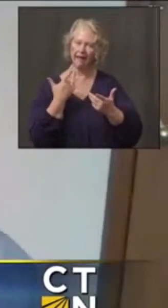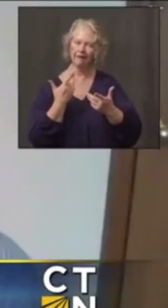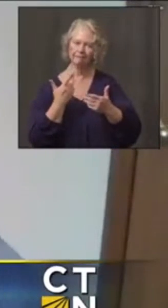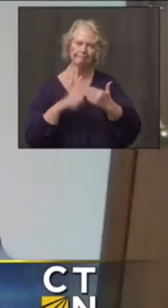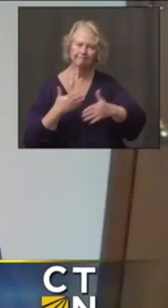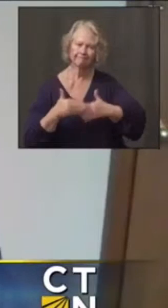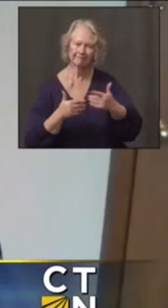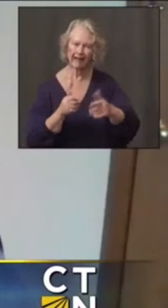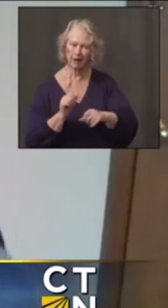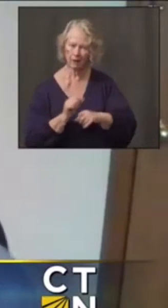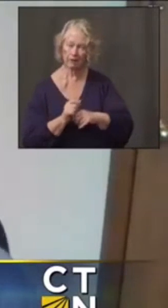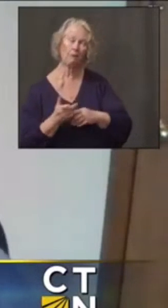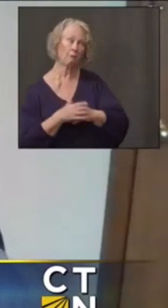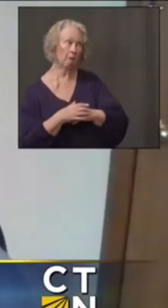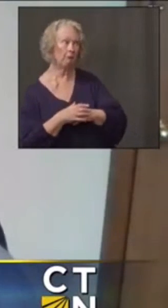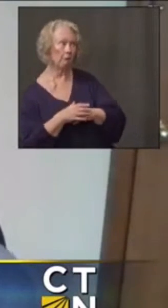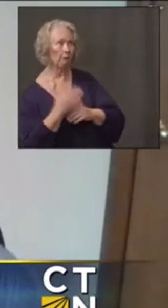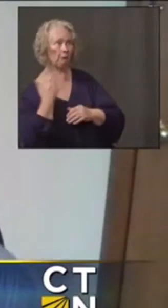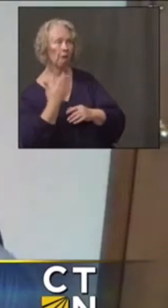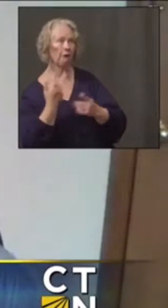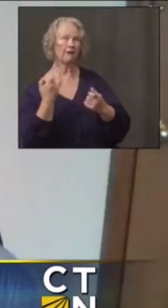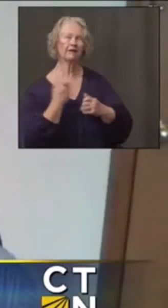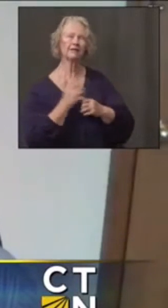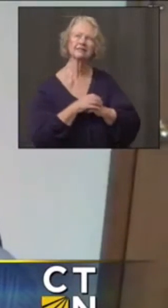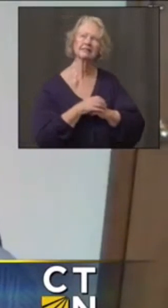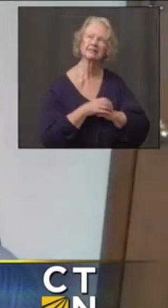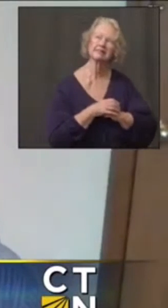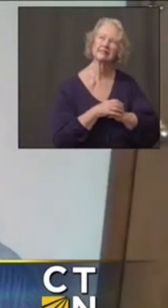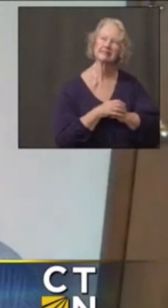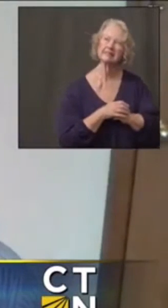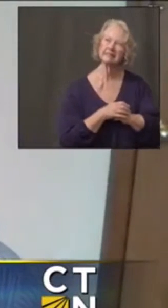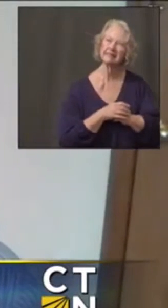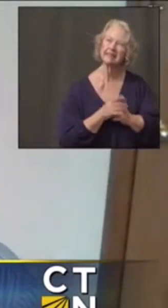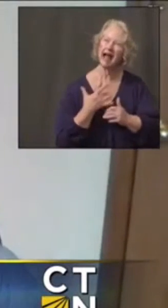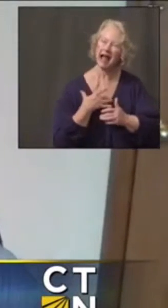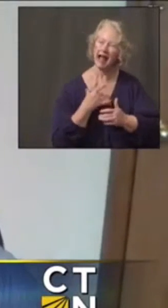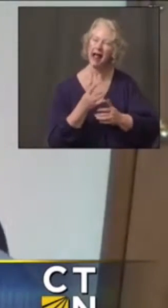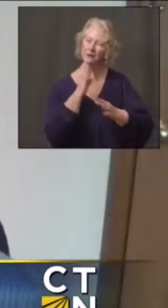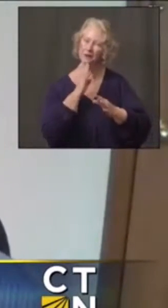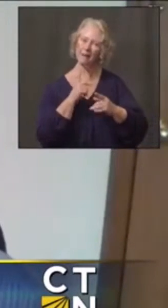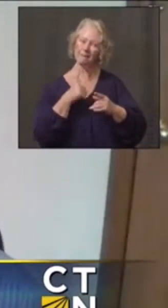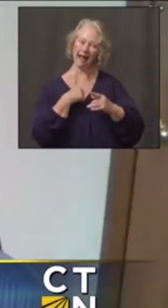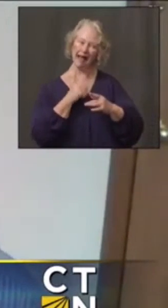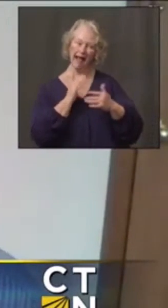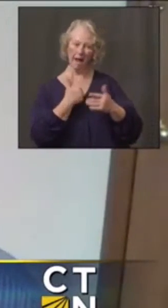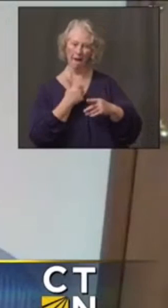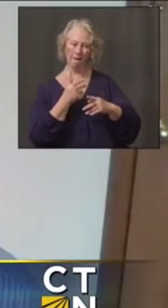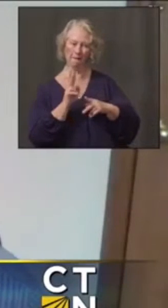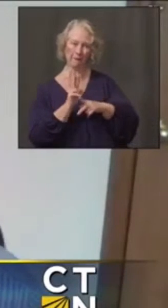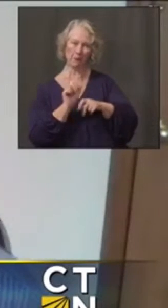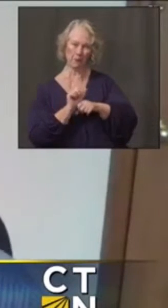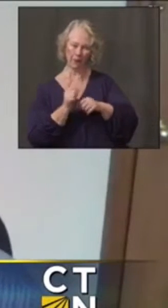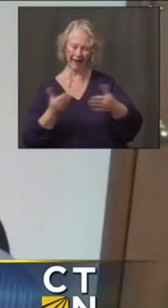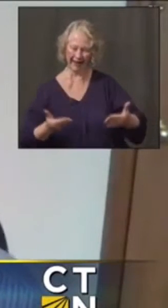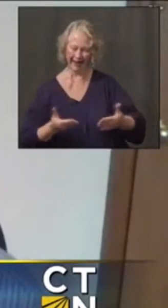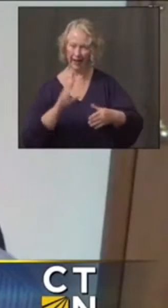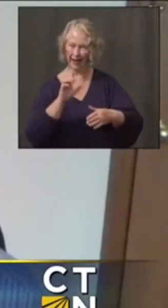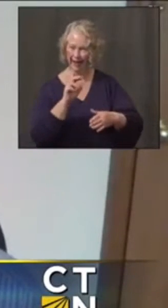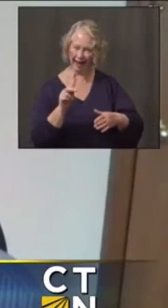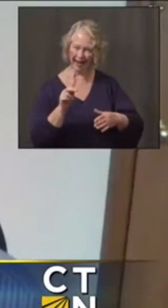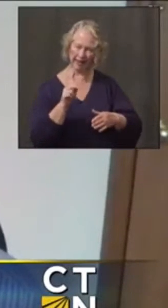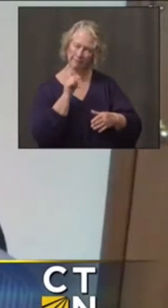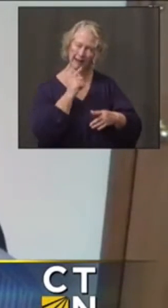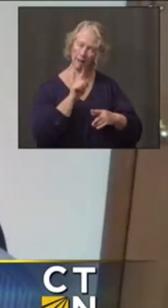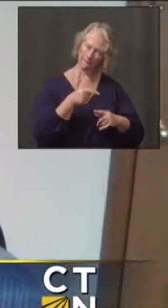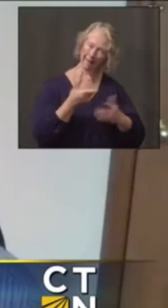Absolutely. That's a great question. We really like to talk about the work in Connecticut as well as what we do everywhere among